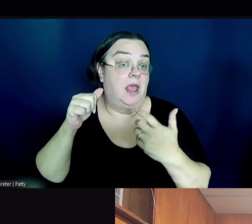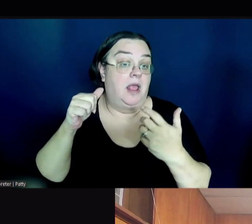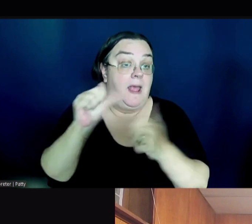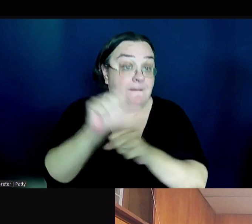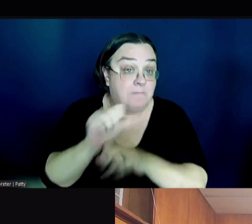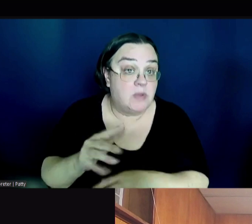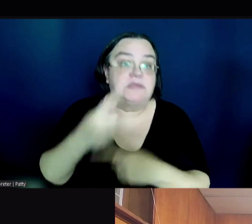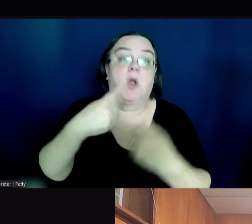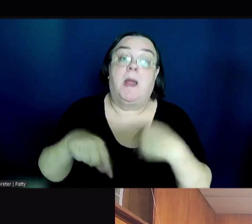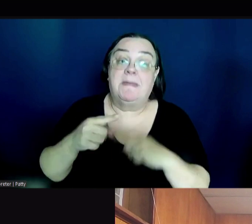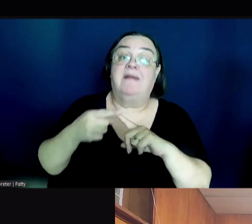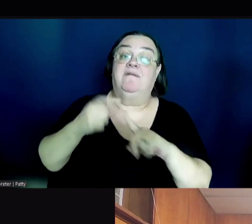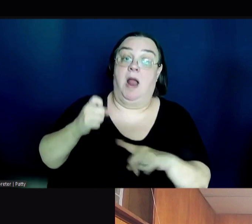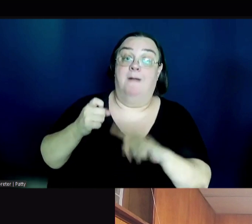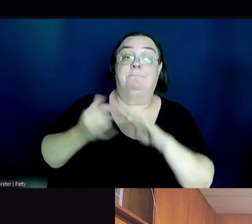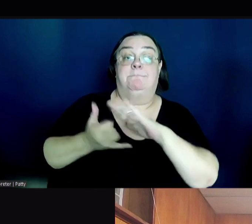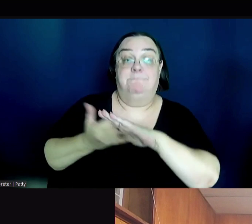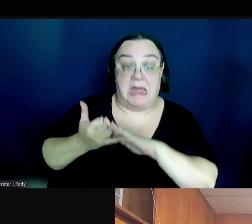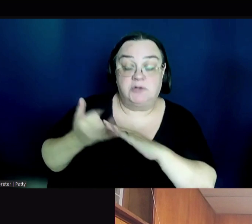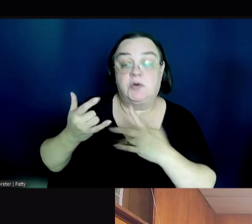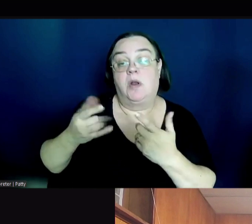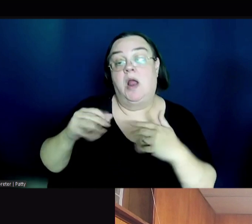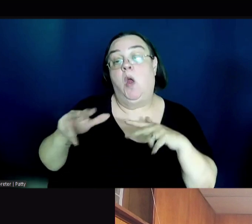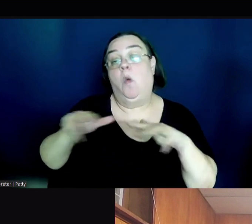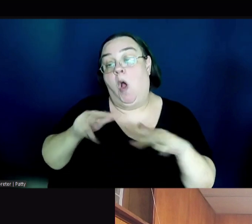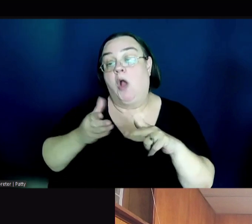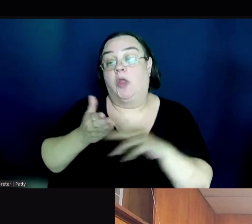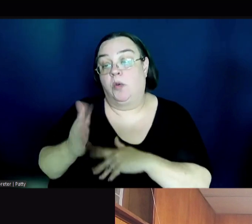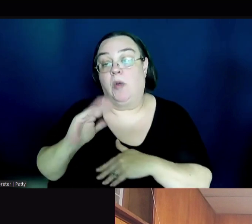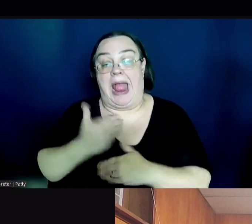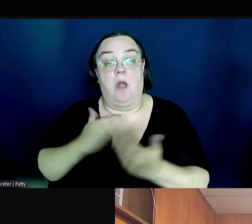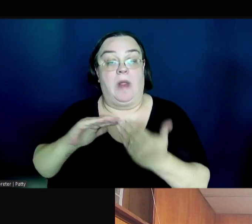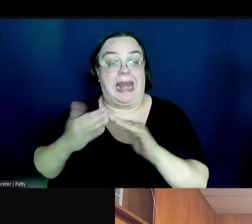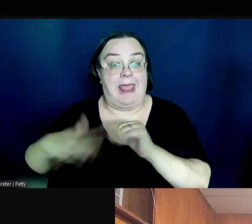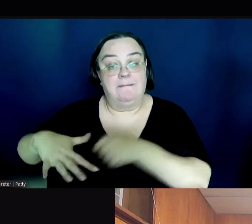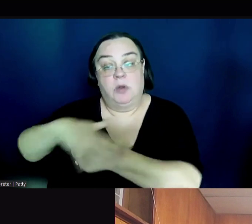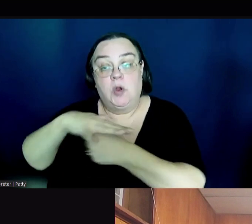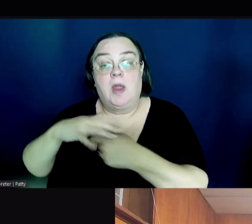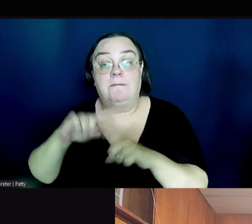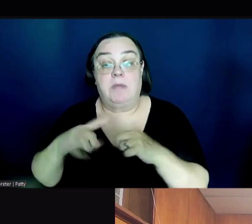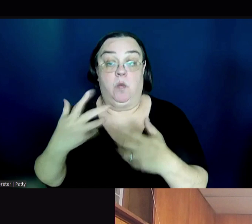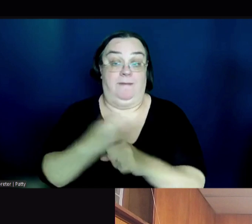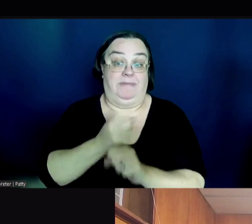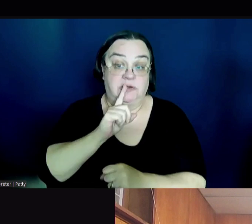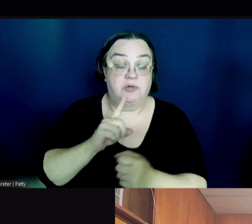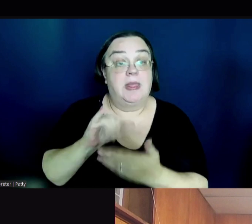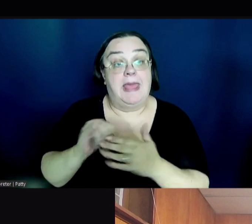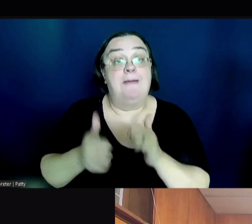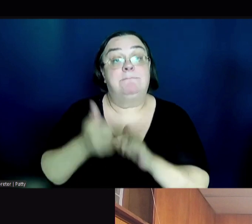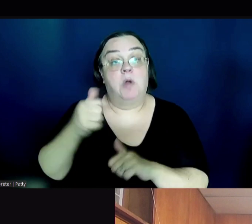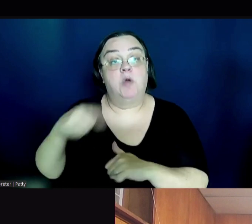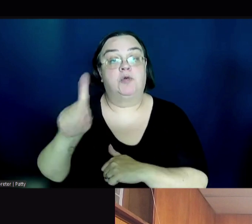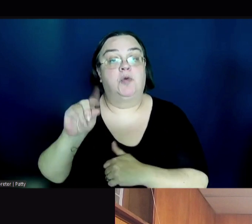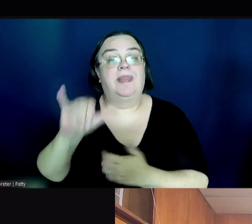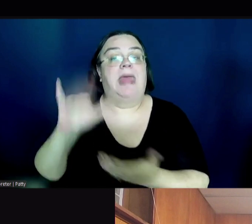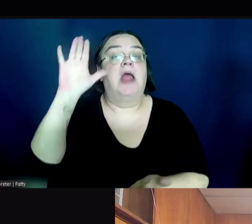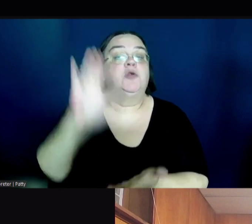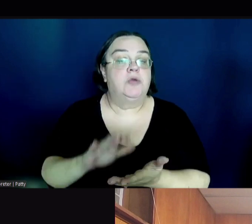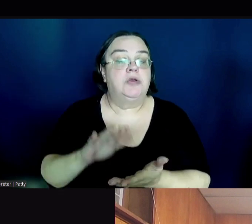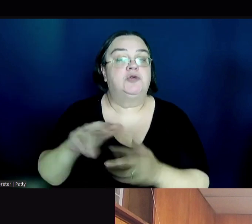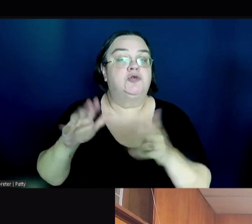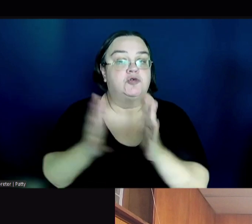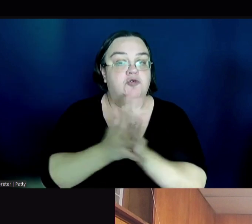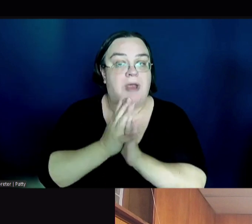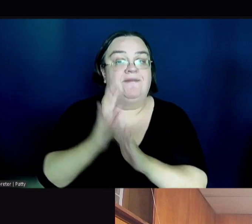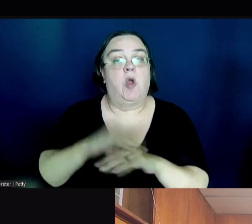Metro and sort of walking through our neighborhood, but if we can ensure that most of them do, that decreases traffic on Columbia Park Road, which helps us a